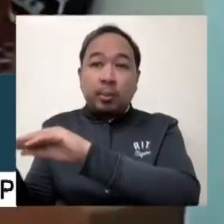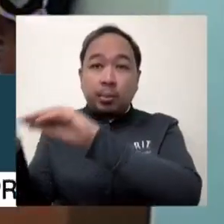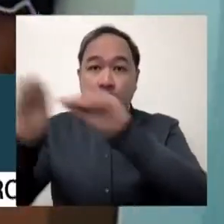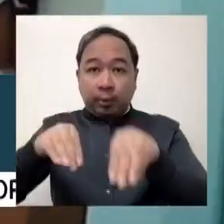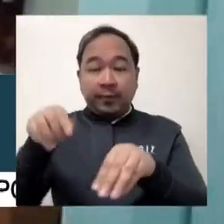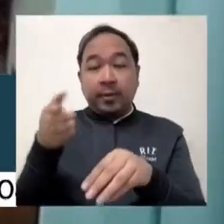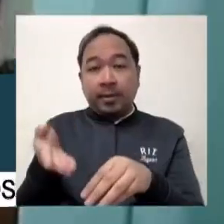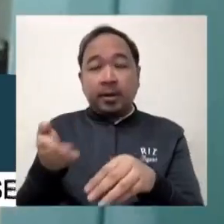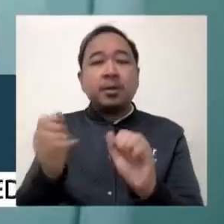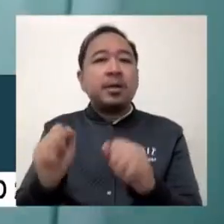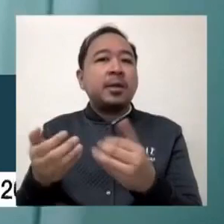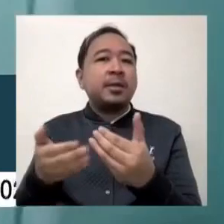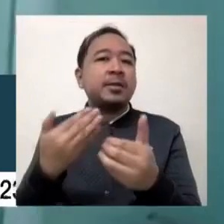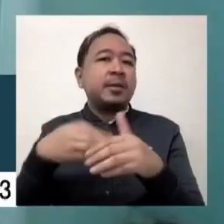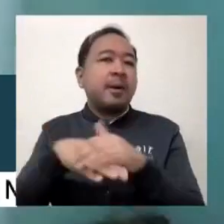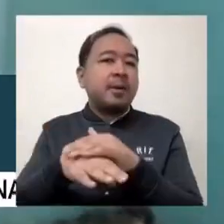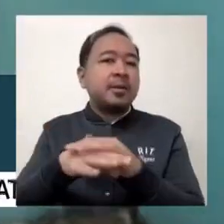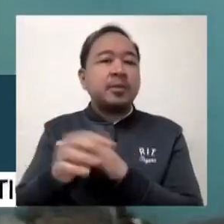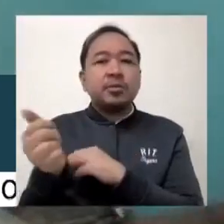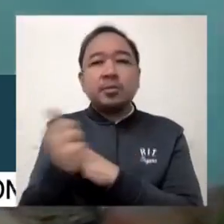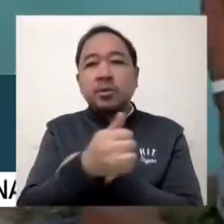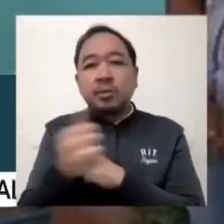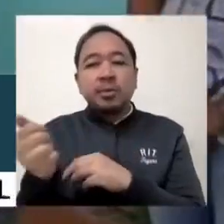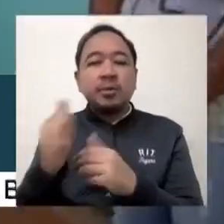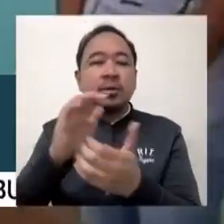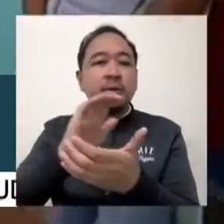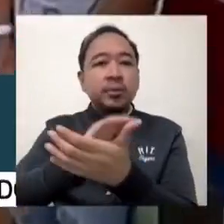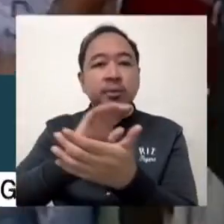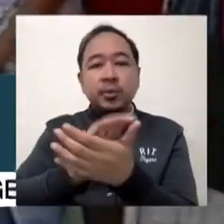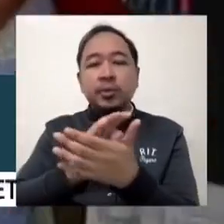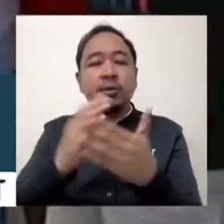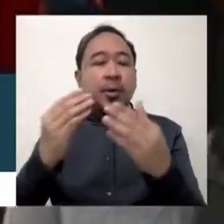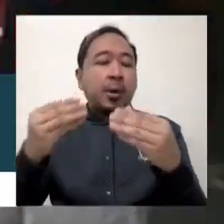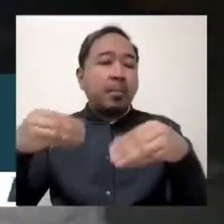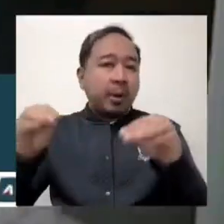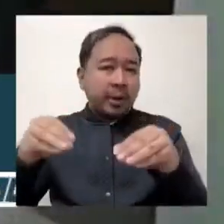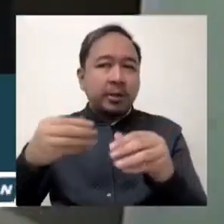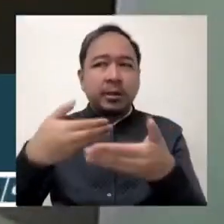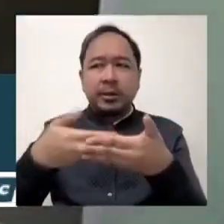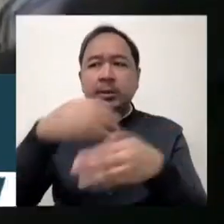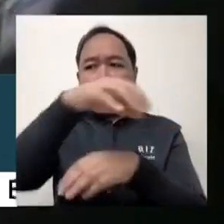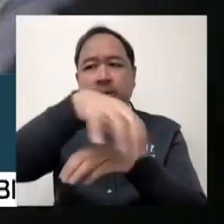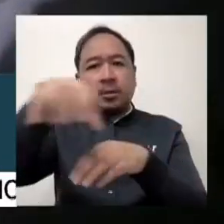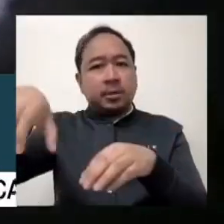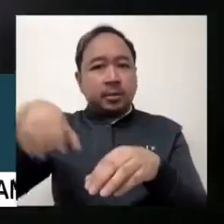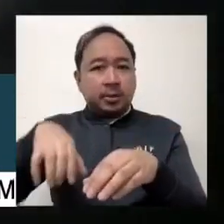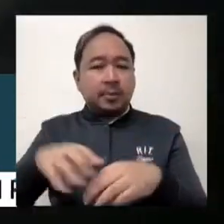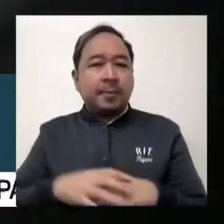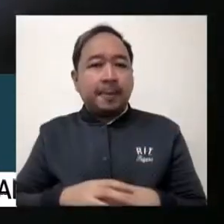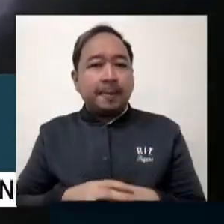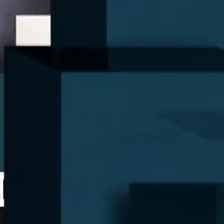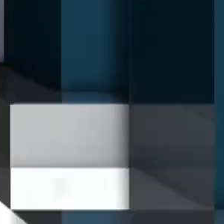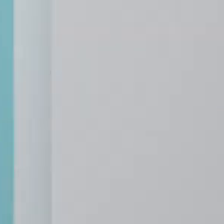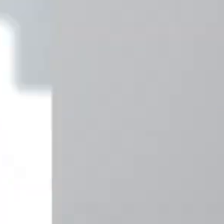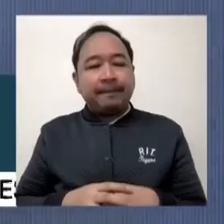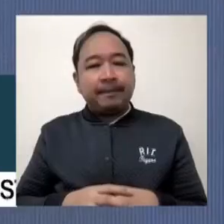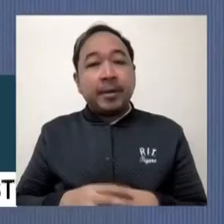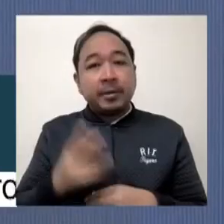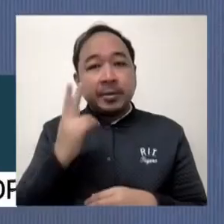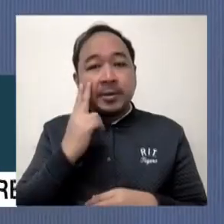to transportation, schools, markets, and other basic services. Here's an excerpt of that speech.